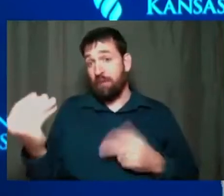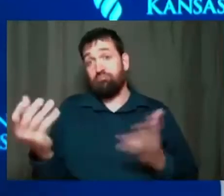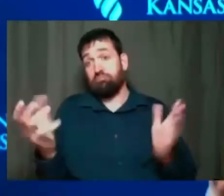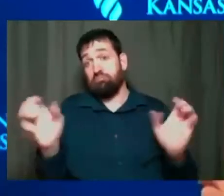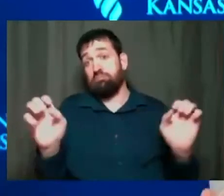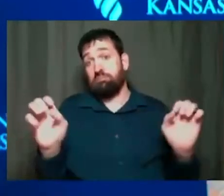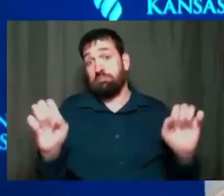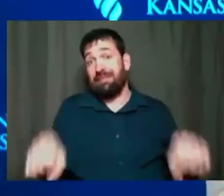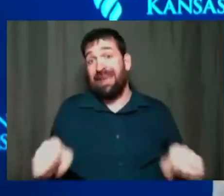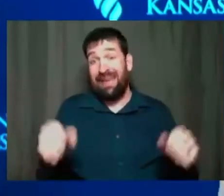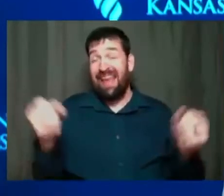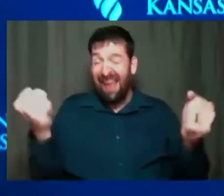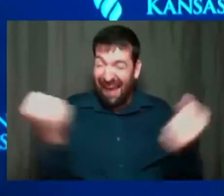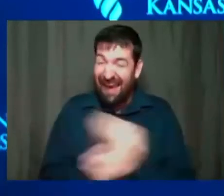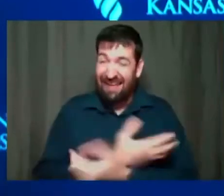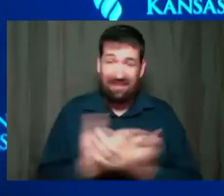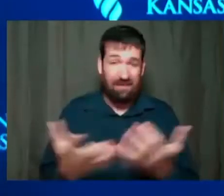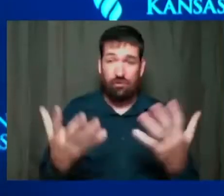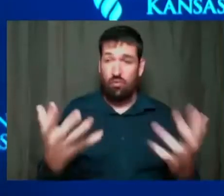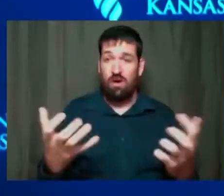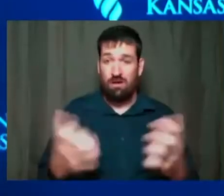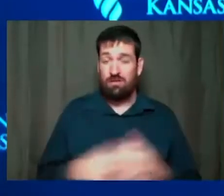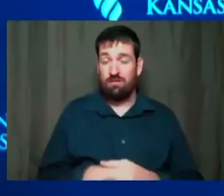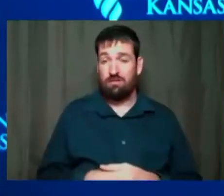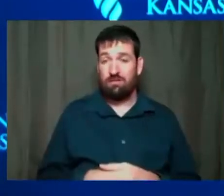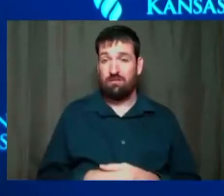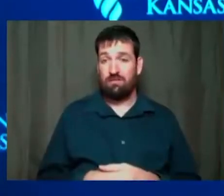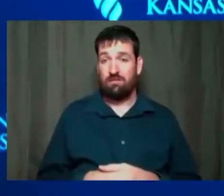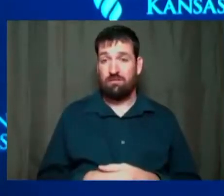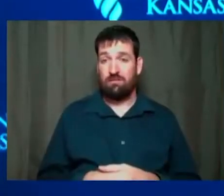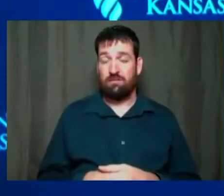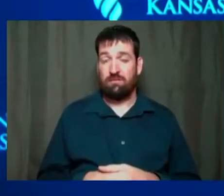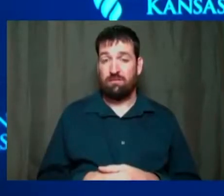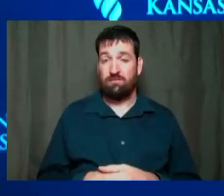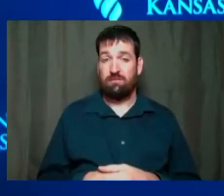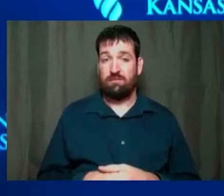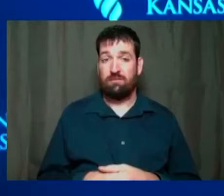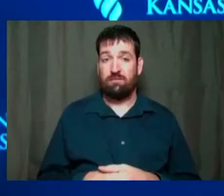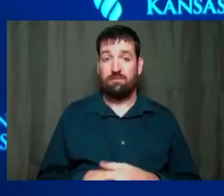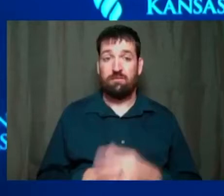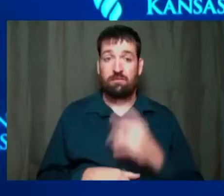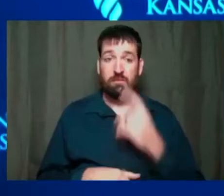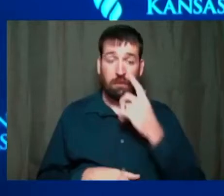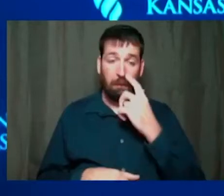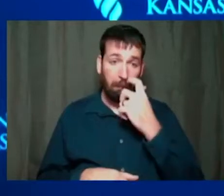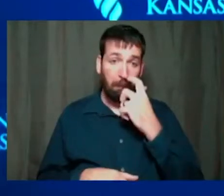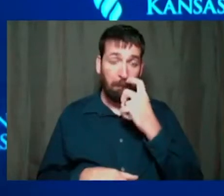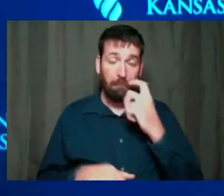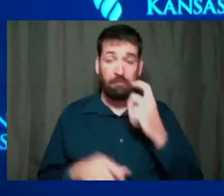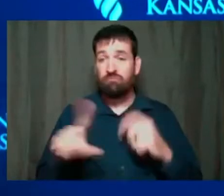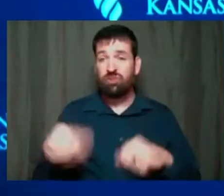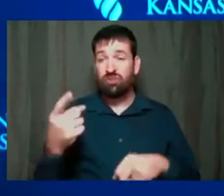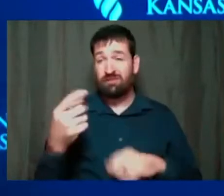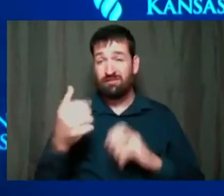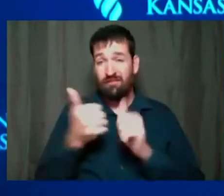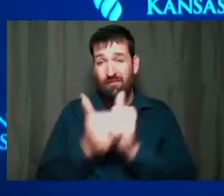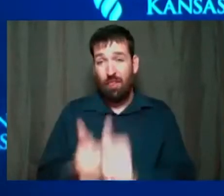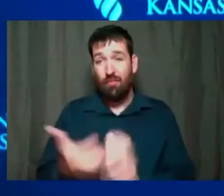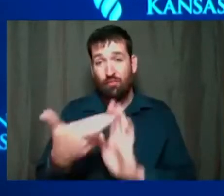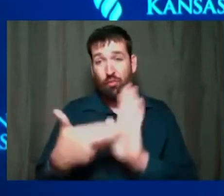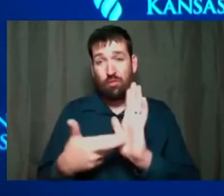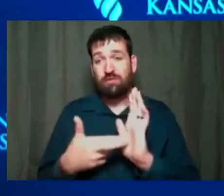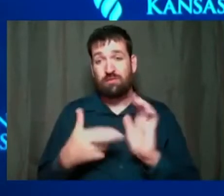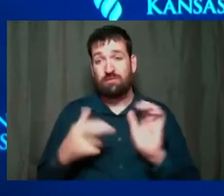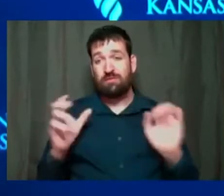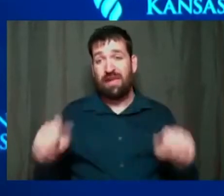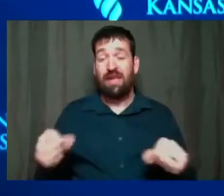about anything you want. And I think even if you just follow the rules, you can really be safe